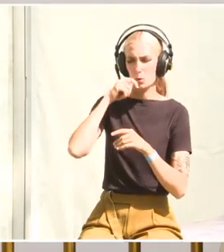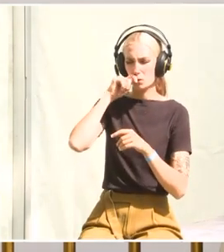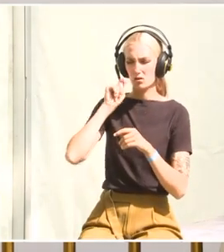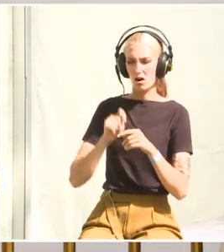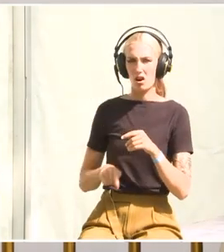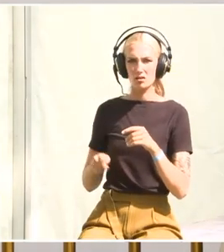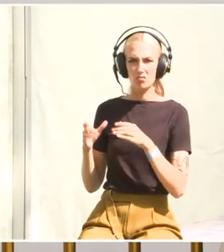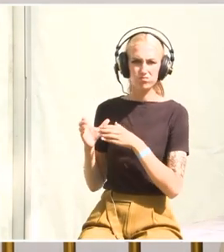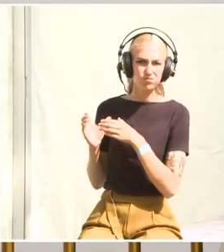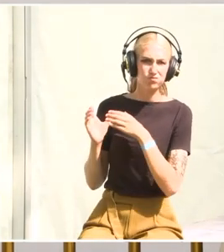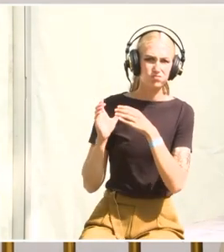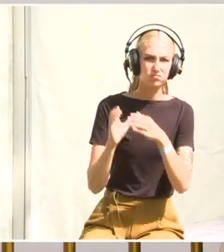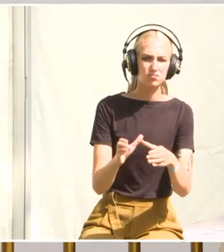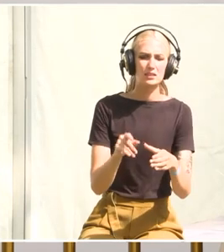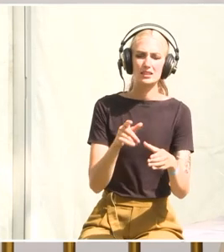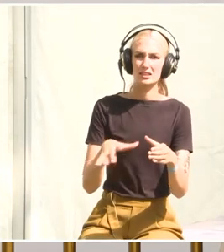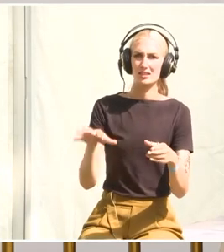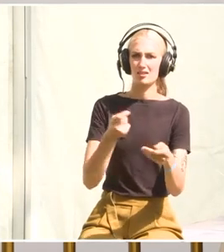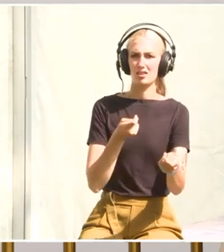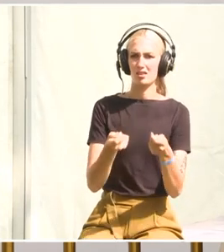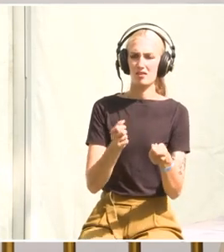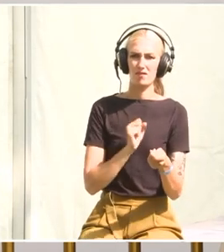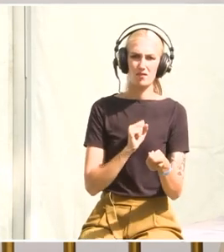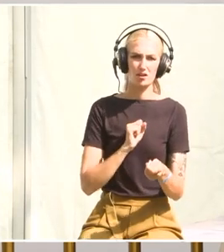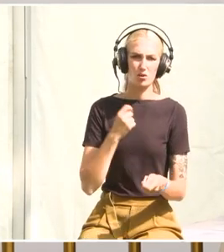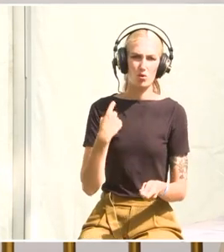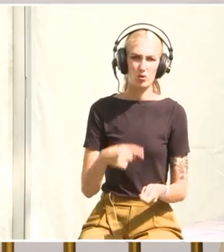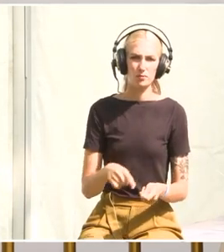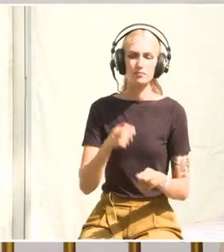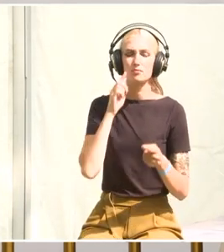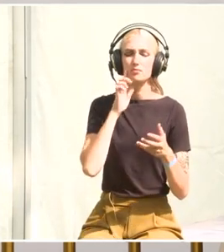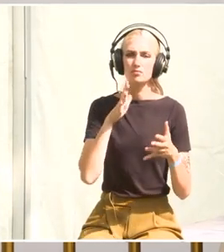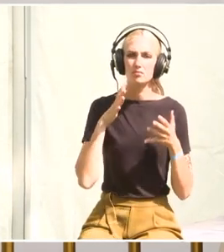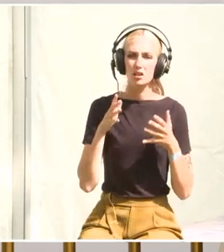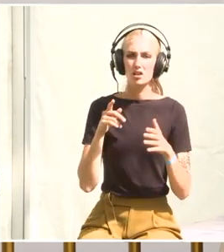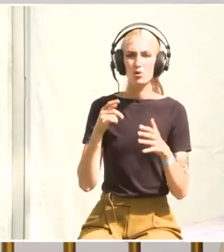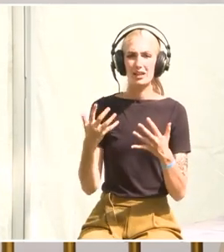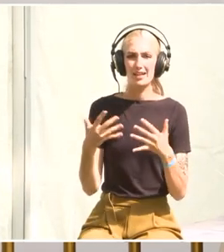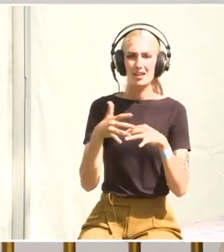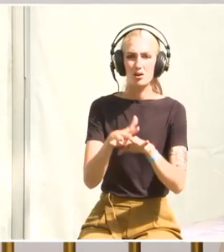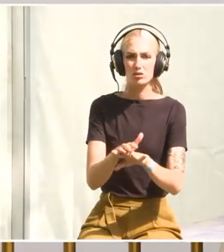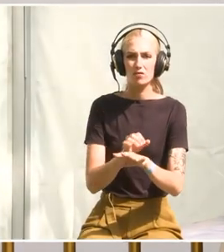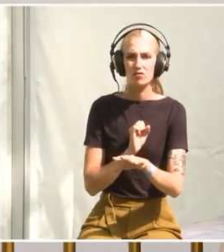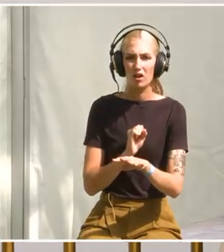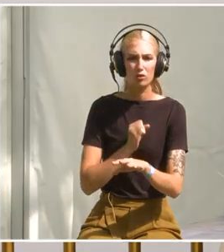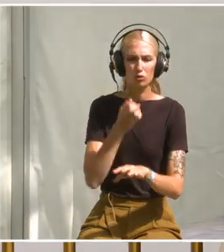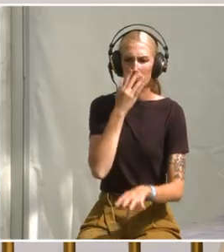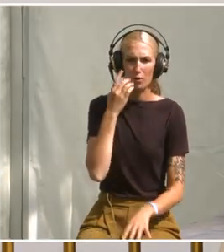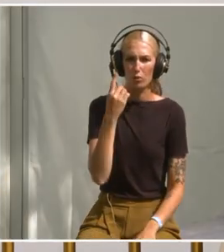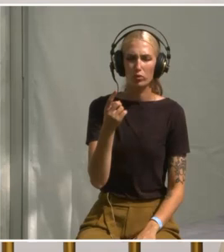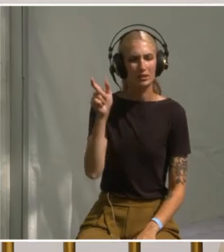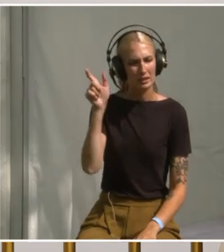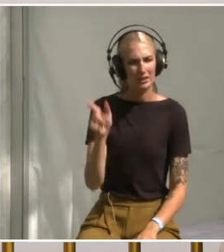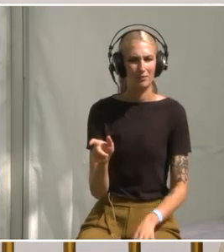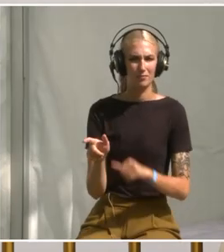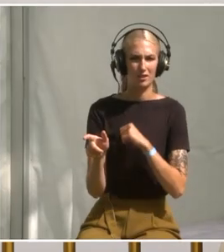very many people. But I understood if we want to have the integration, then it always starts from the person. And